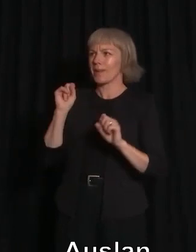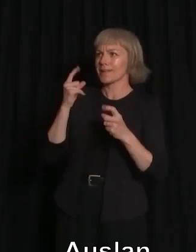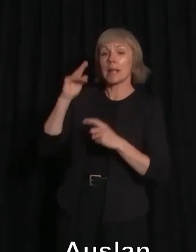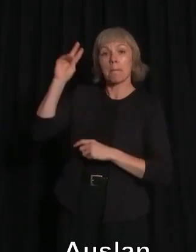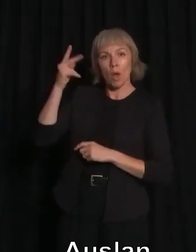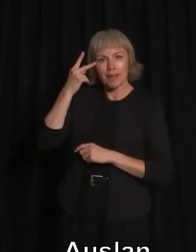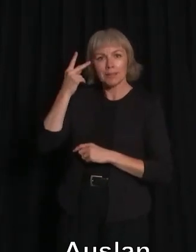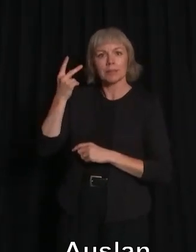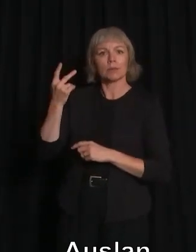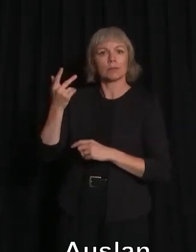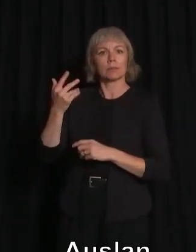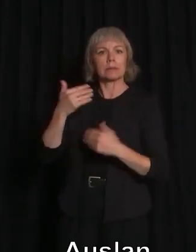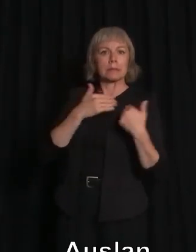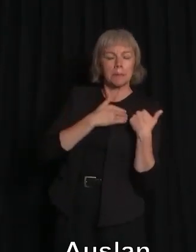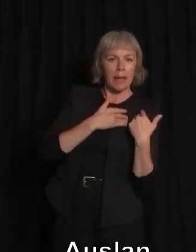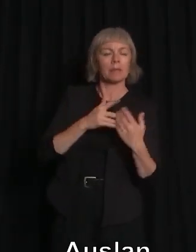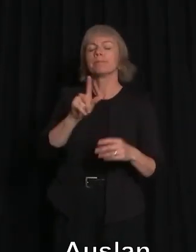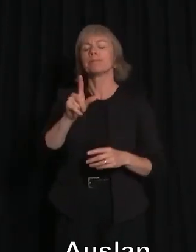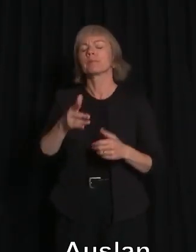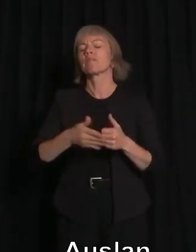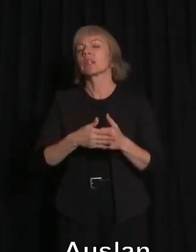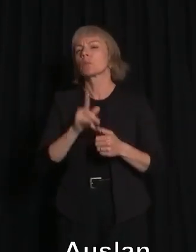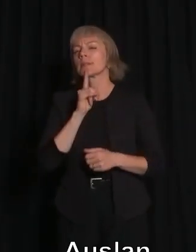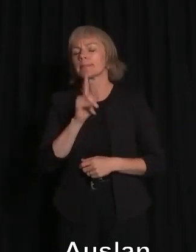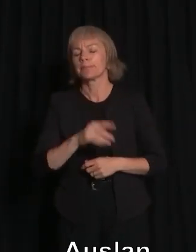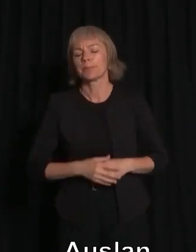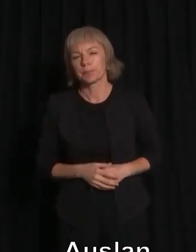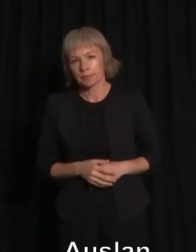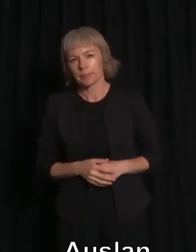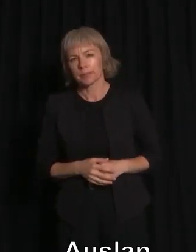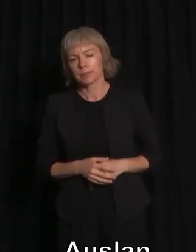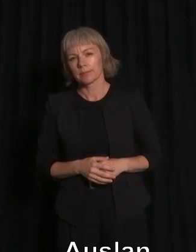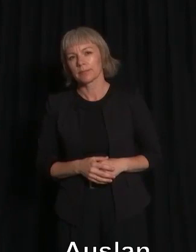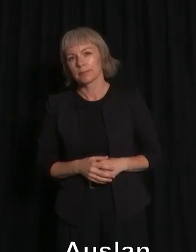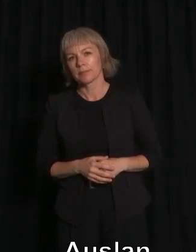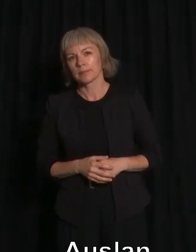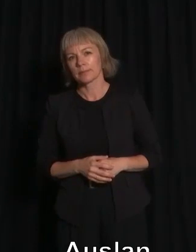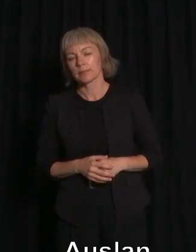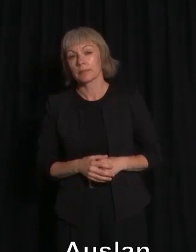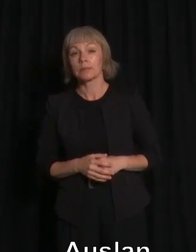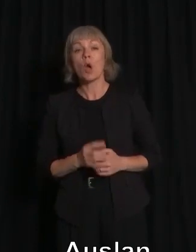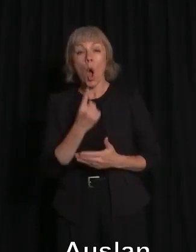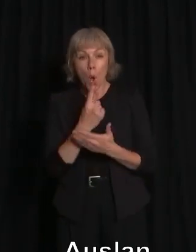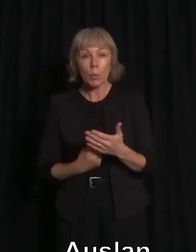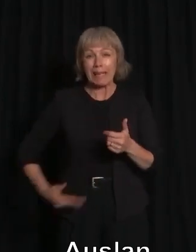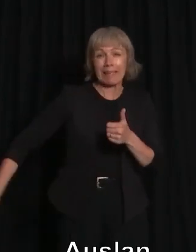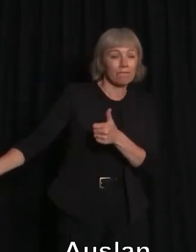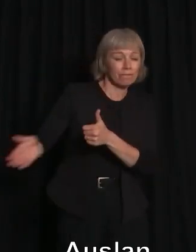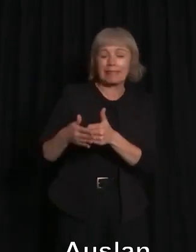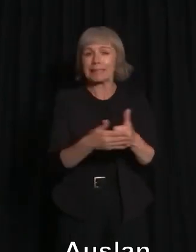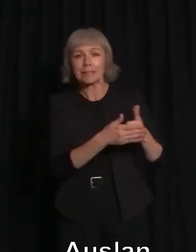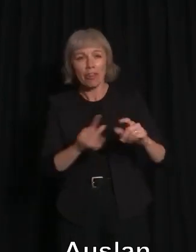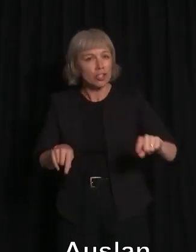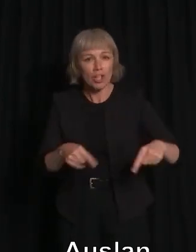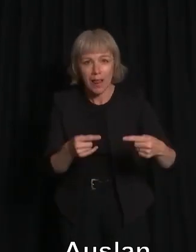let me actually correct that. We will only address adequately these challenges when we place our